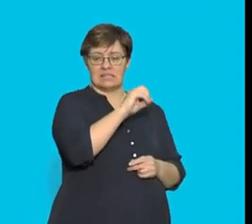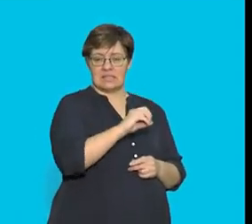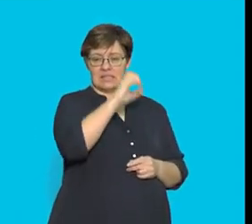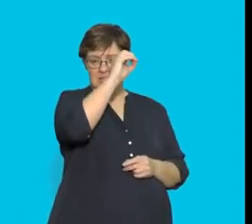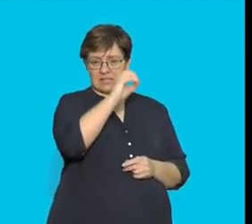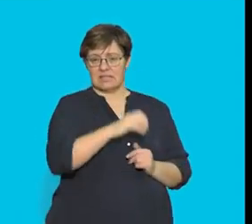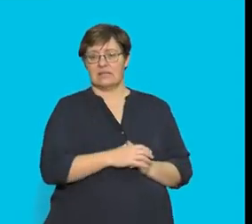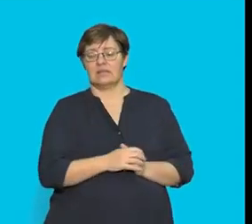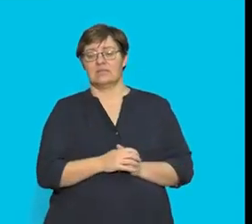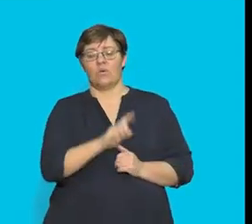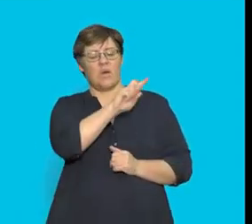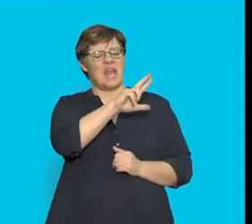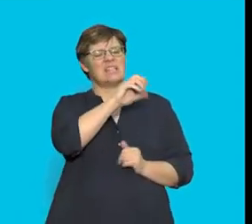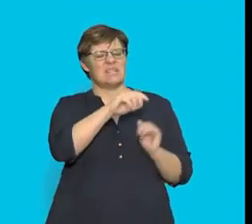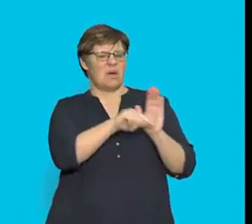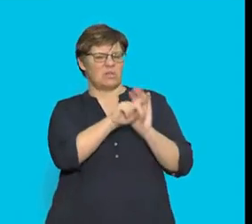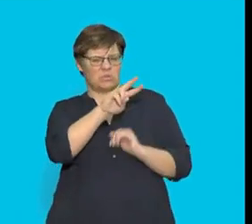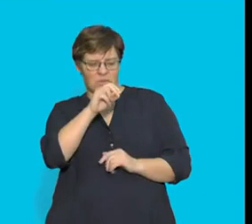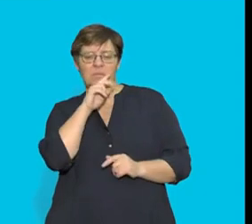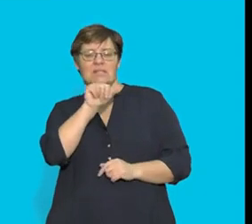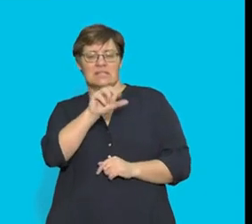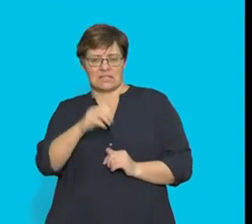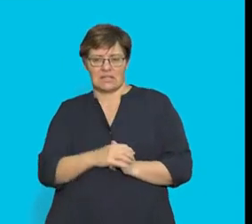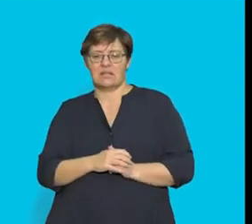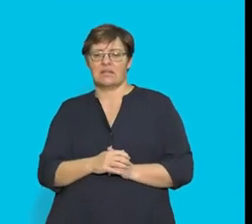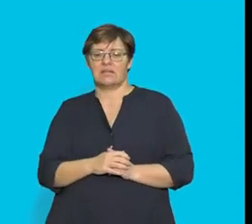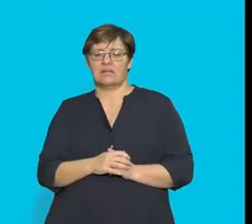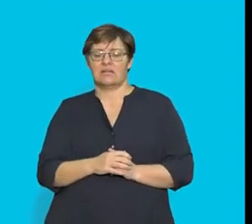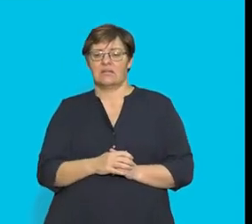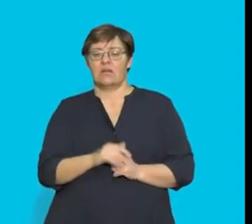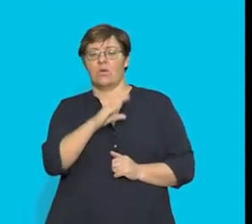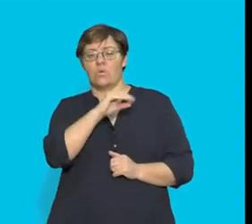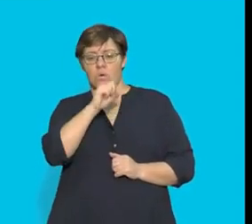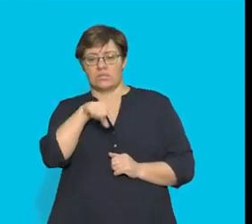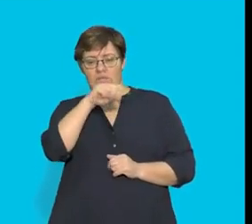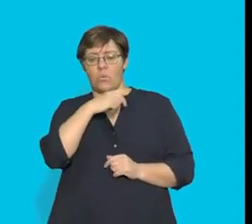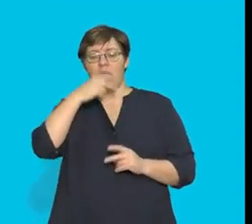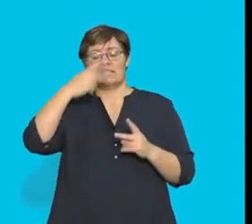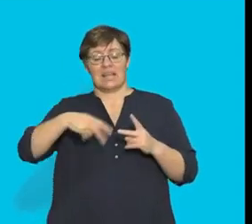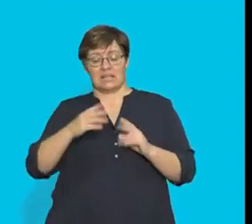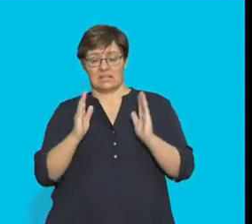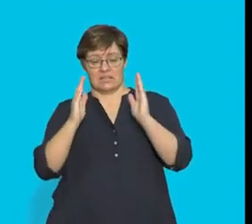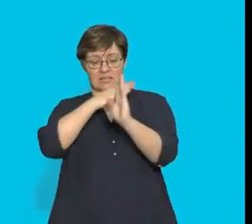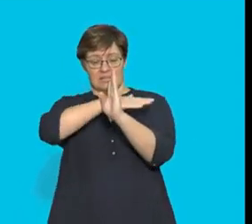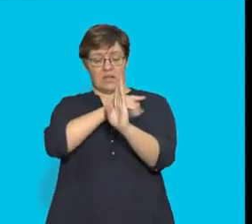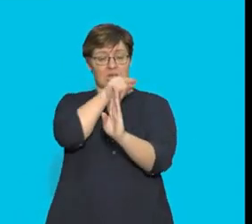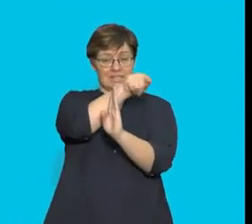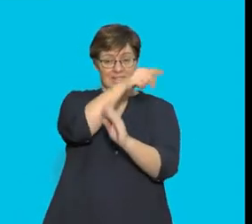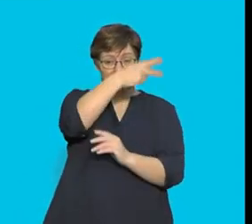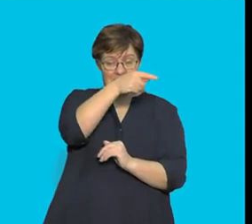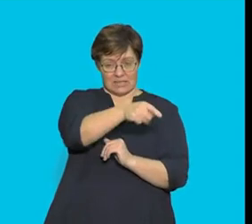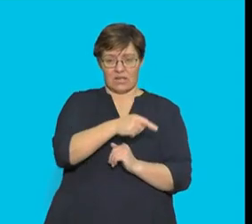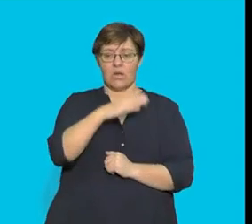minus 60, so it becomes sine of 60. Similarly, cos of 120 will become, because it's a second quadrant angle,